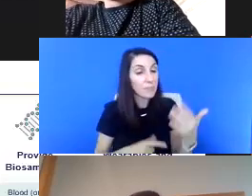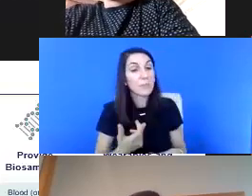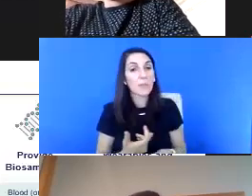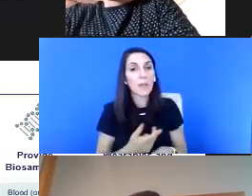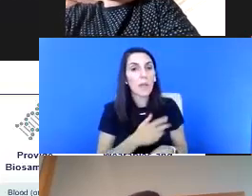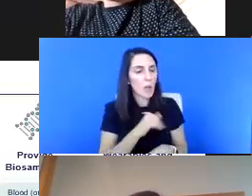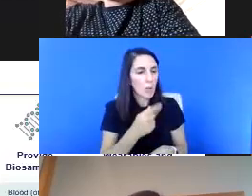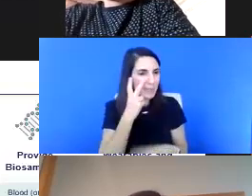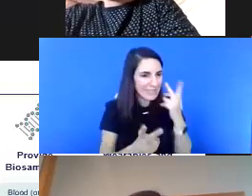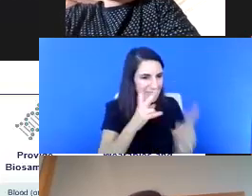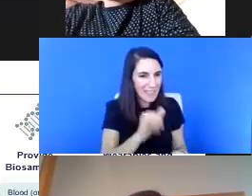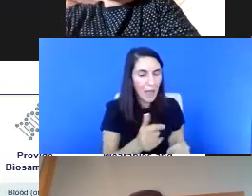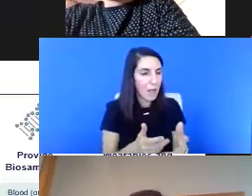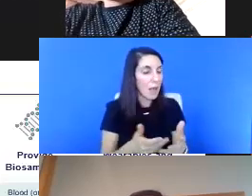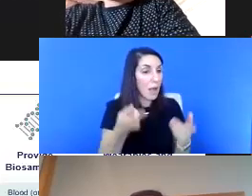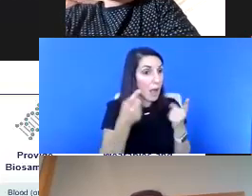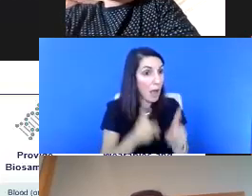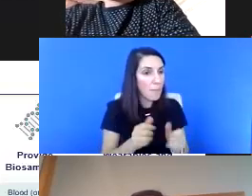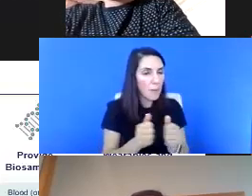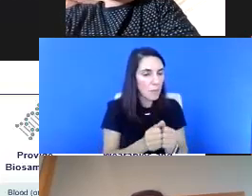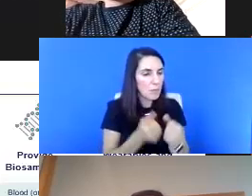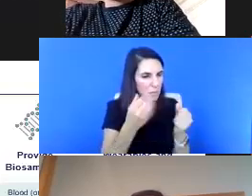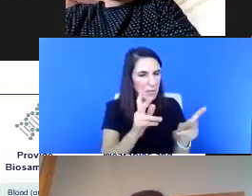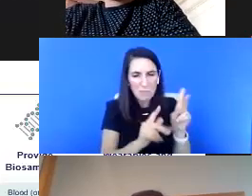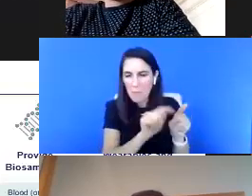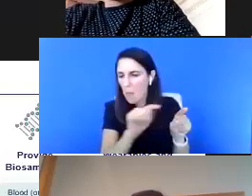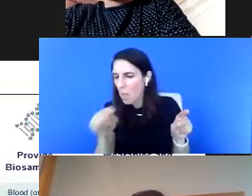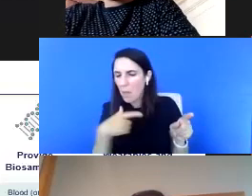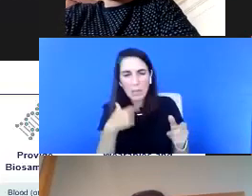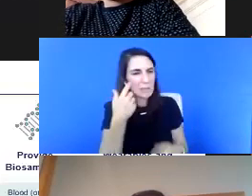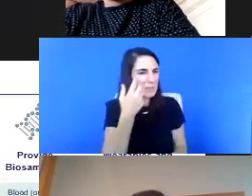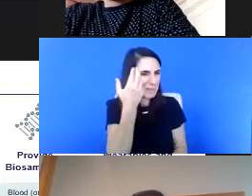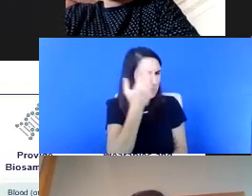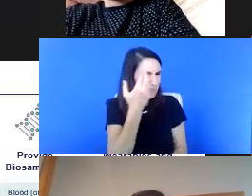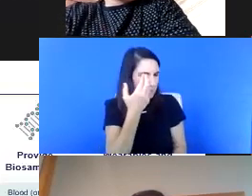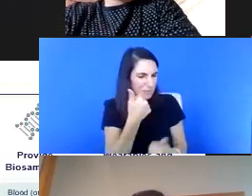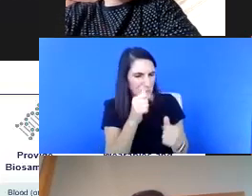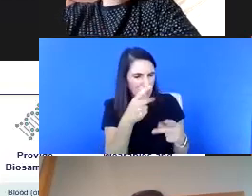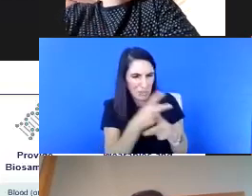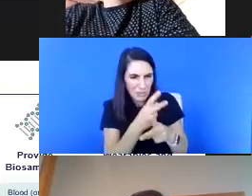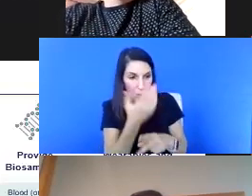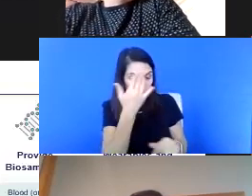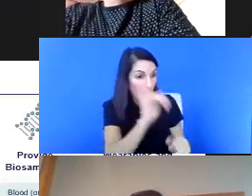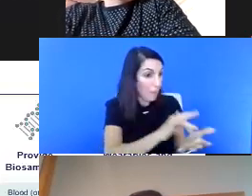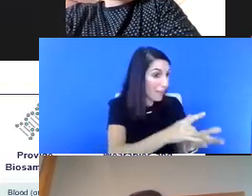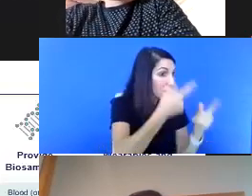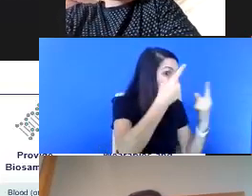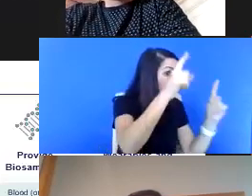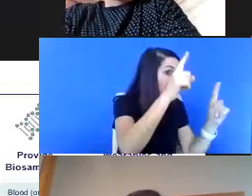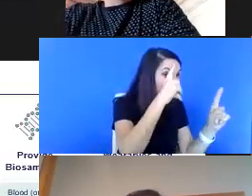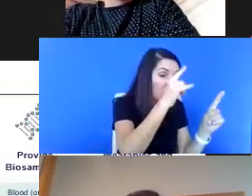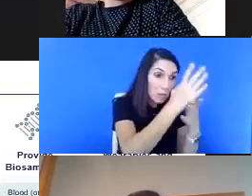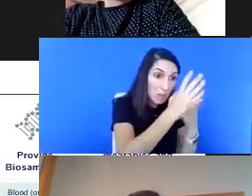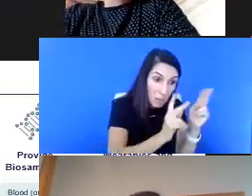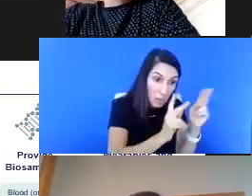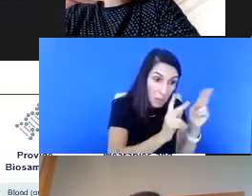that happens with individuals. And we want to understand why that is. Why does it work for some people and not for others? And